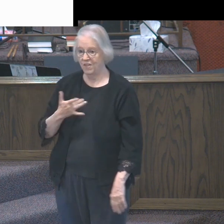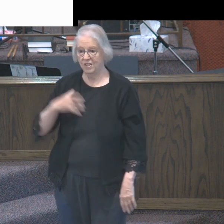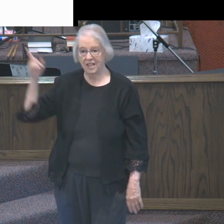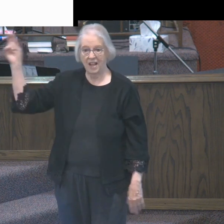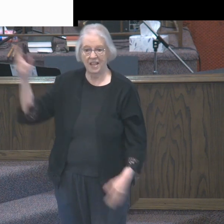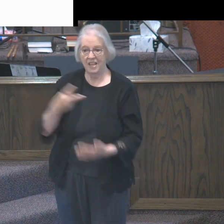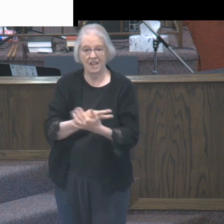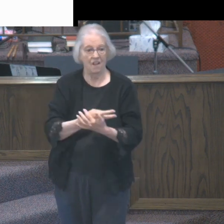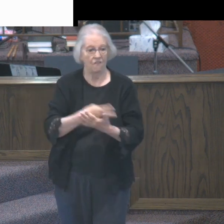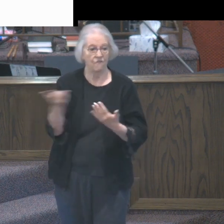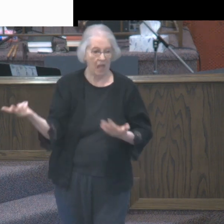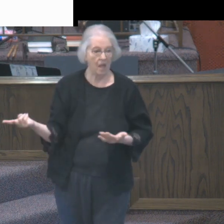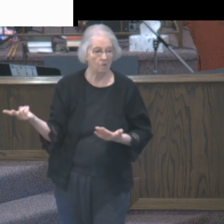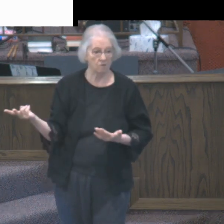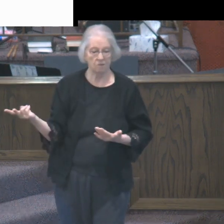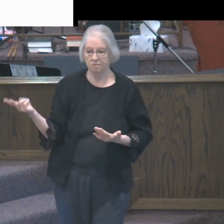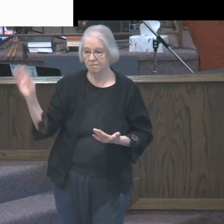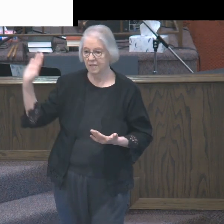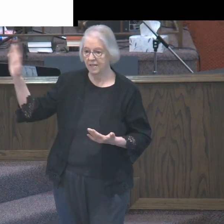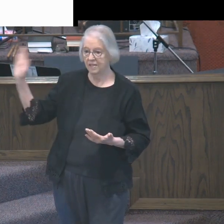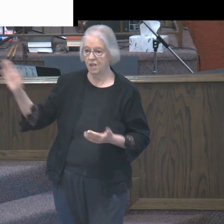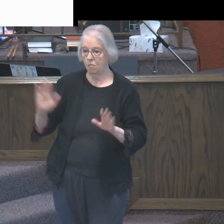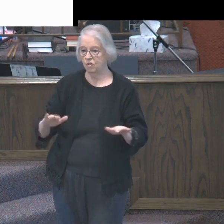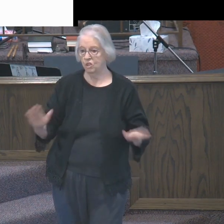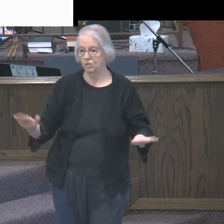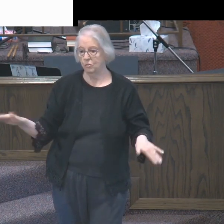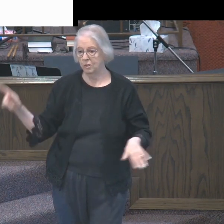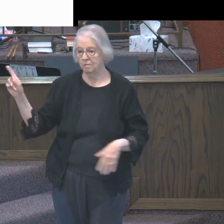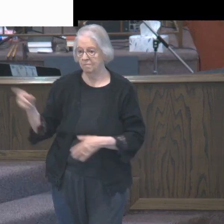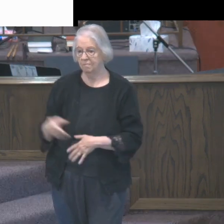I failed them.